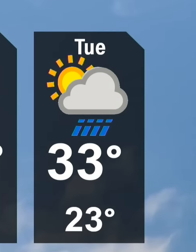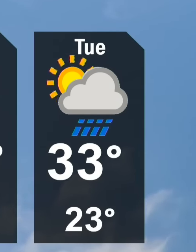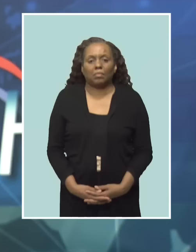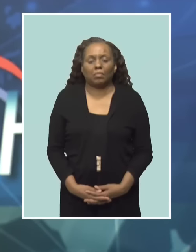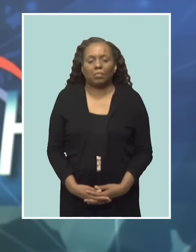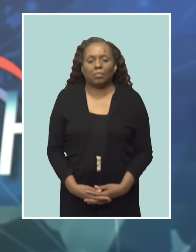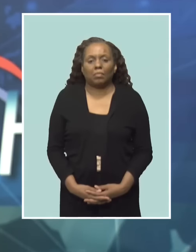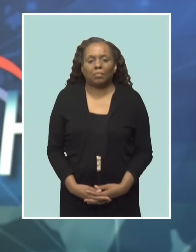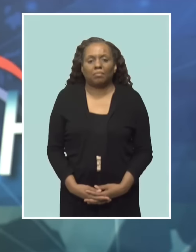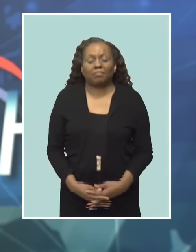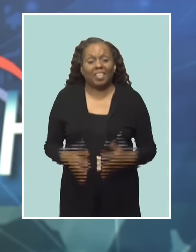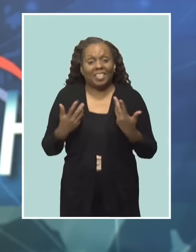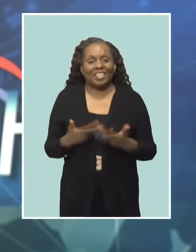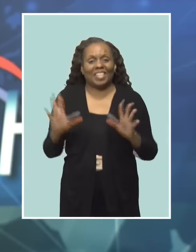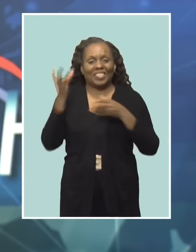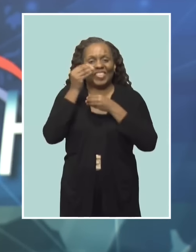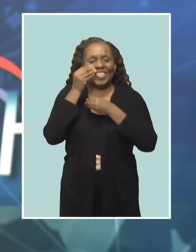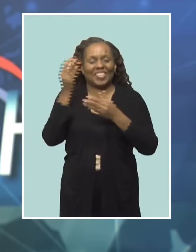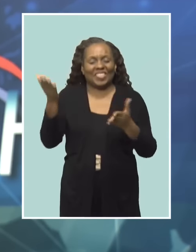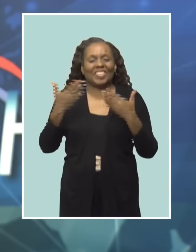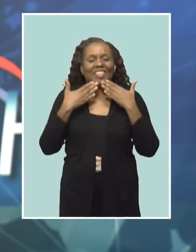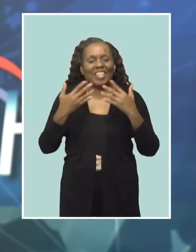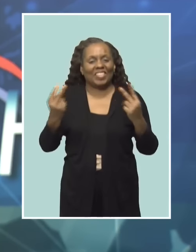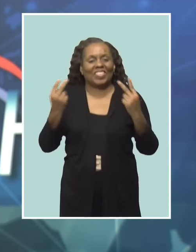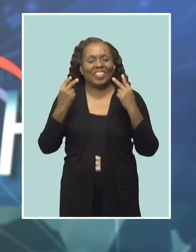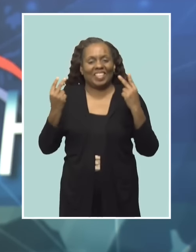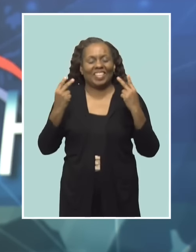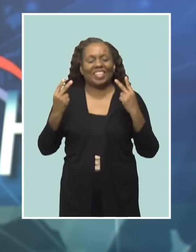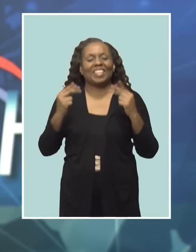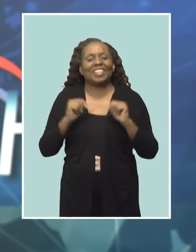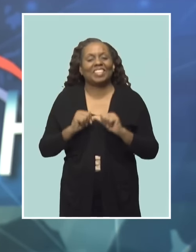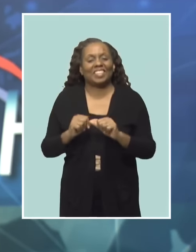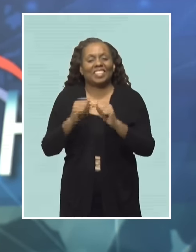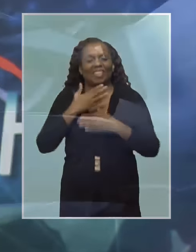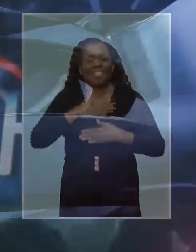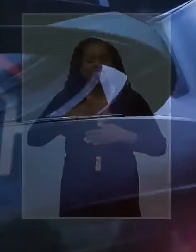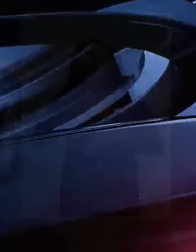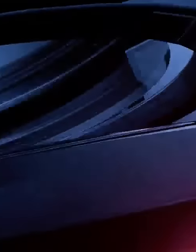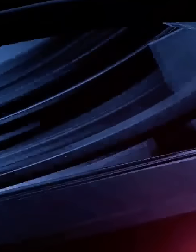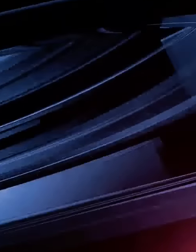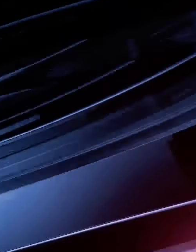expected. Well, that's our news for tonight. Thank you so much for tuning in. Good night.